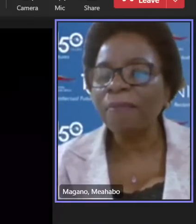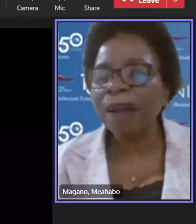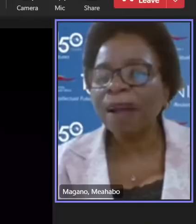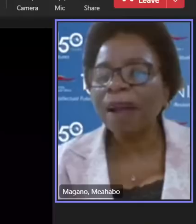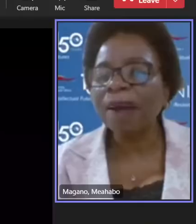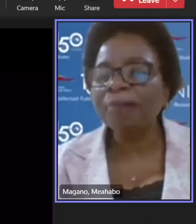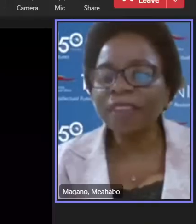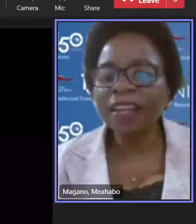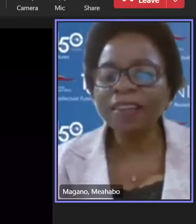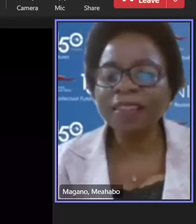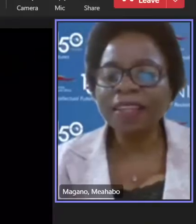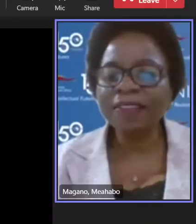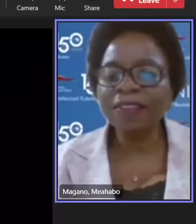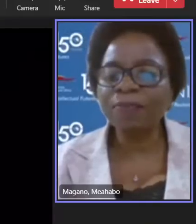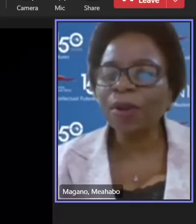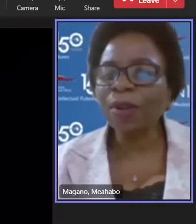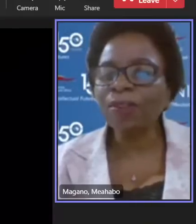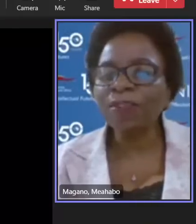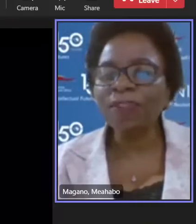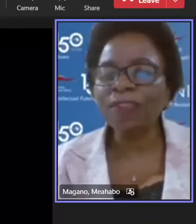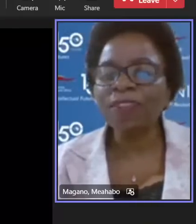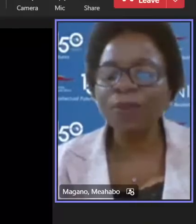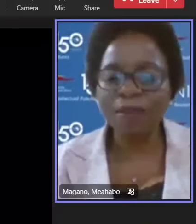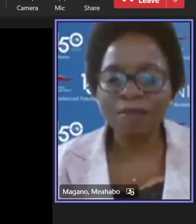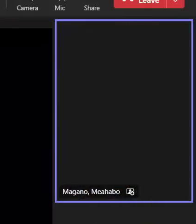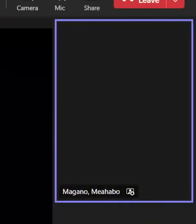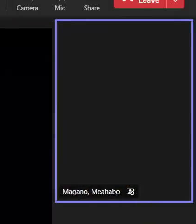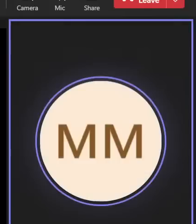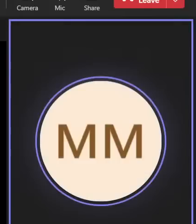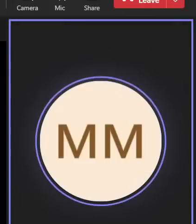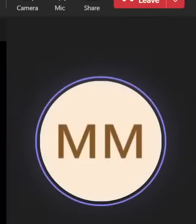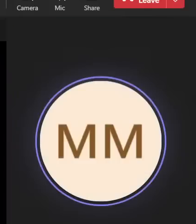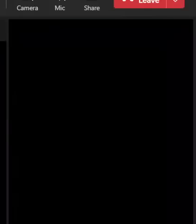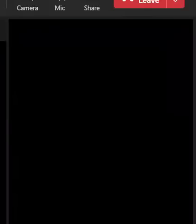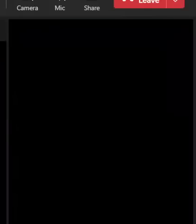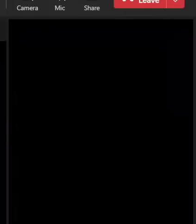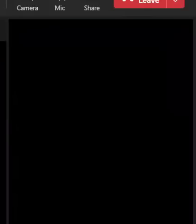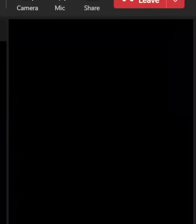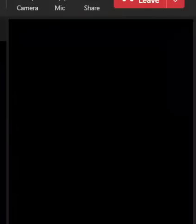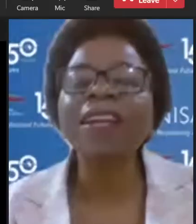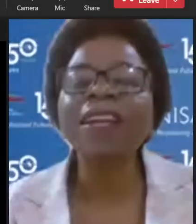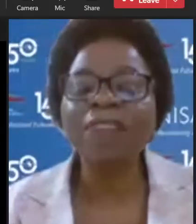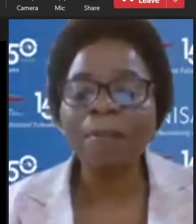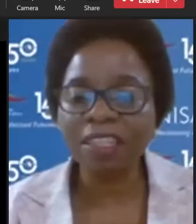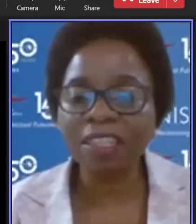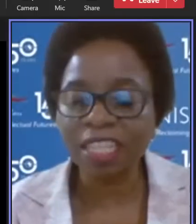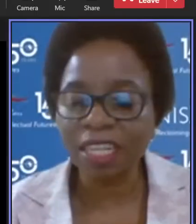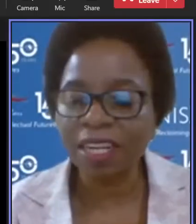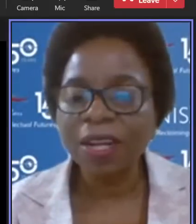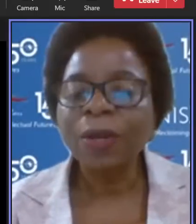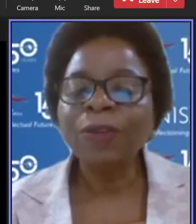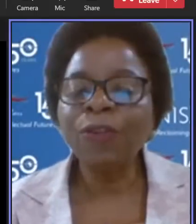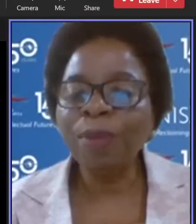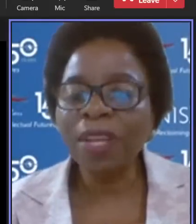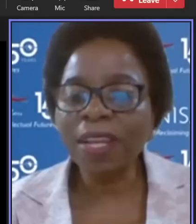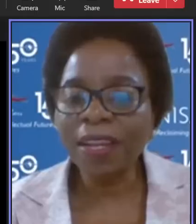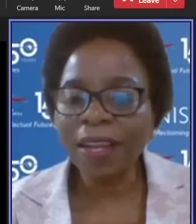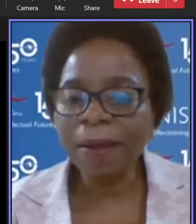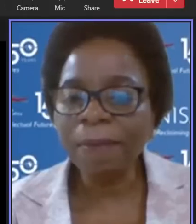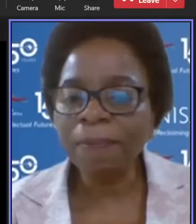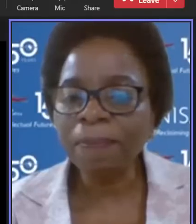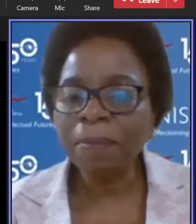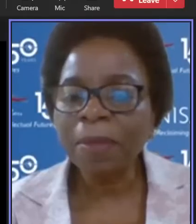are. I'm saying this because this university enabled me immediately after matric to